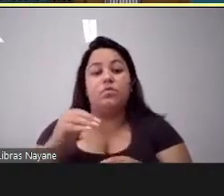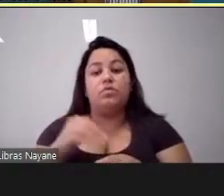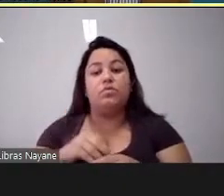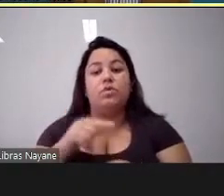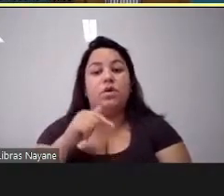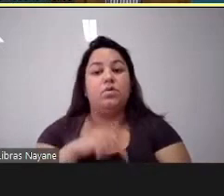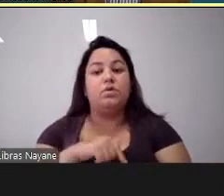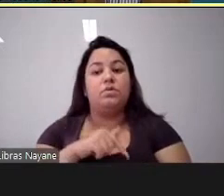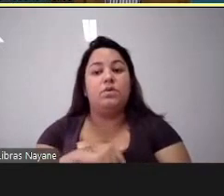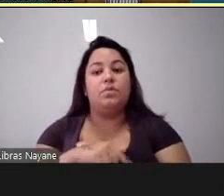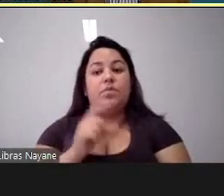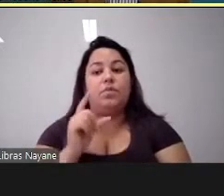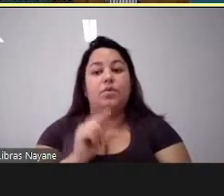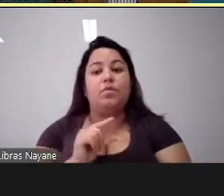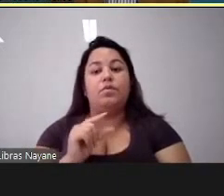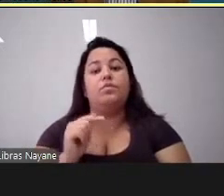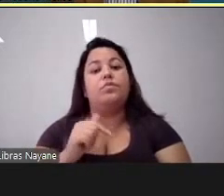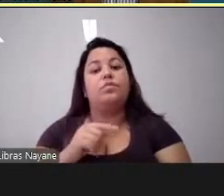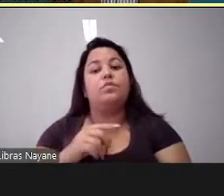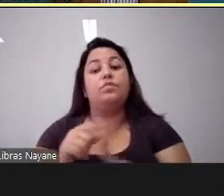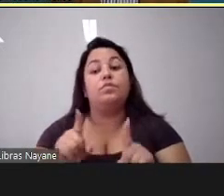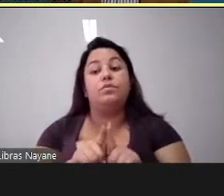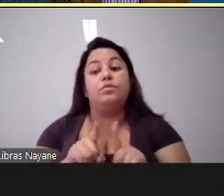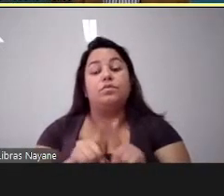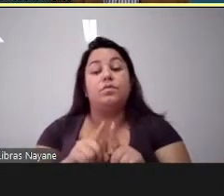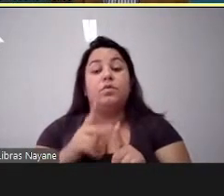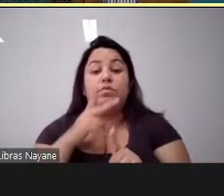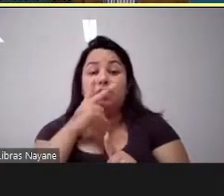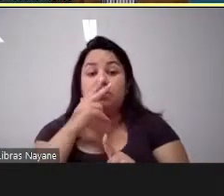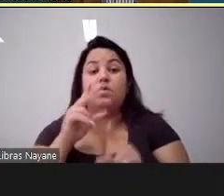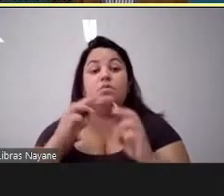And I don't know if I went a little overboard in my time,